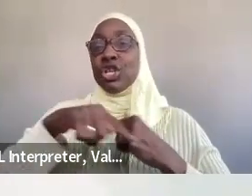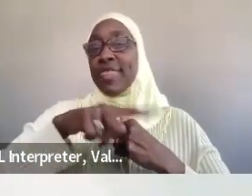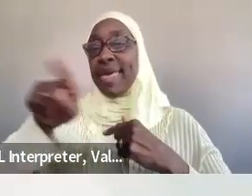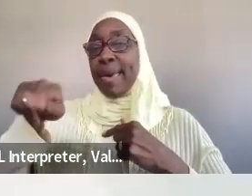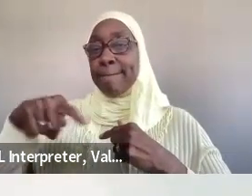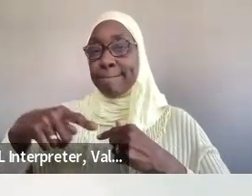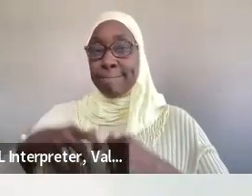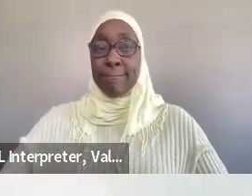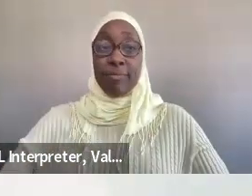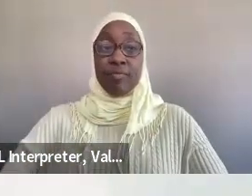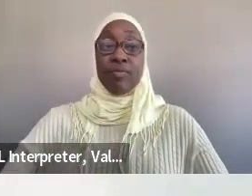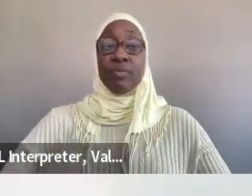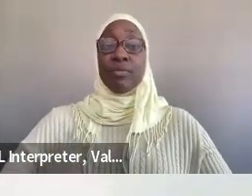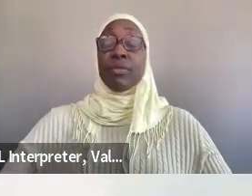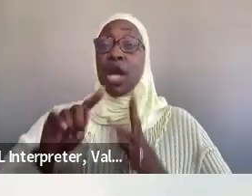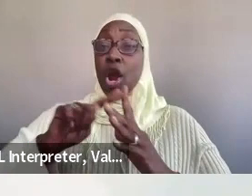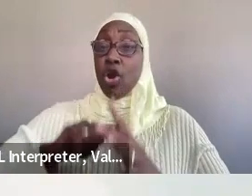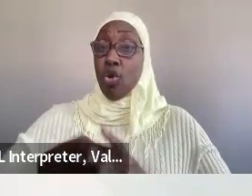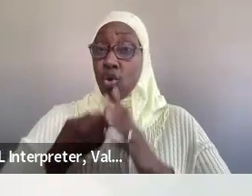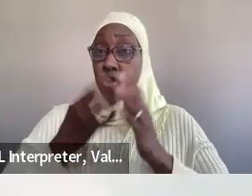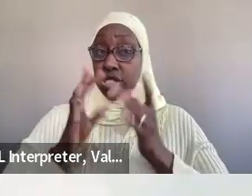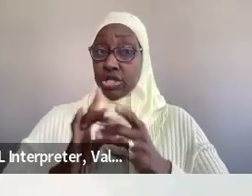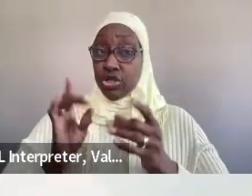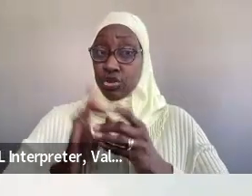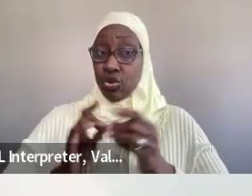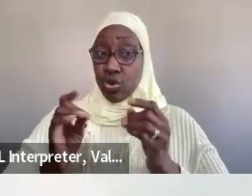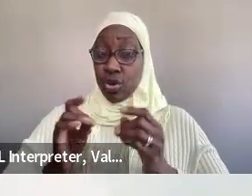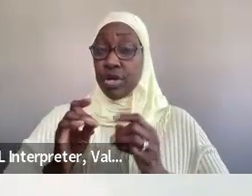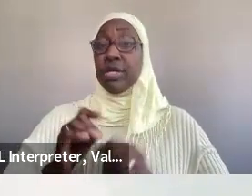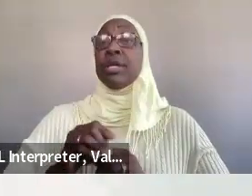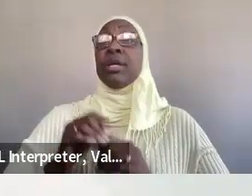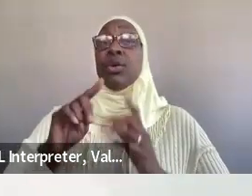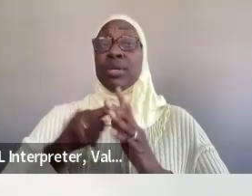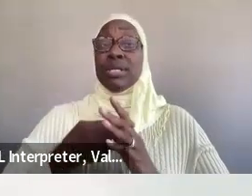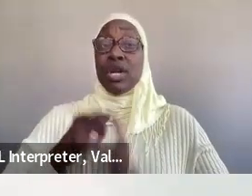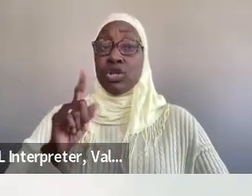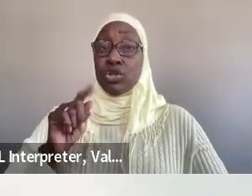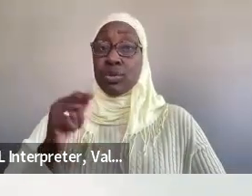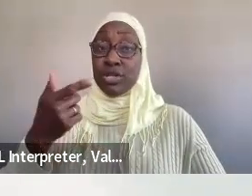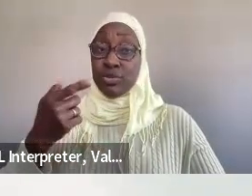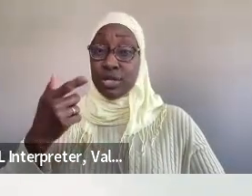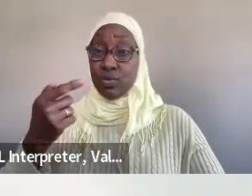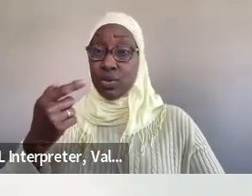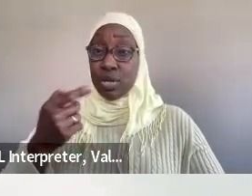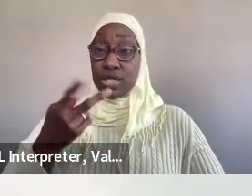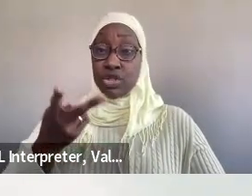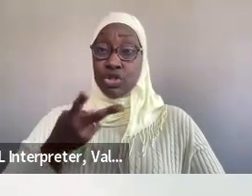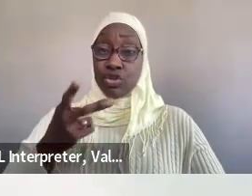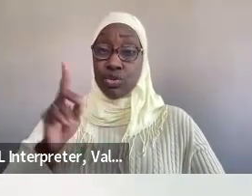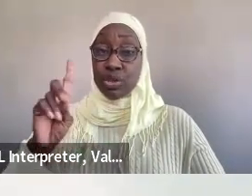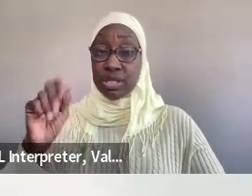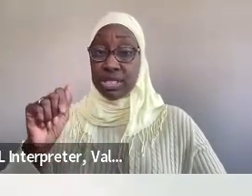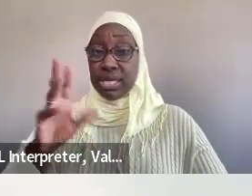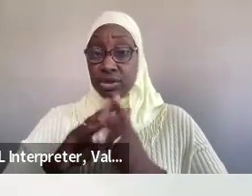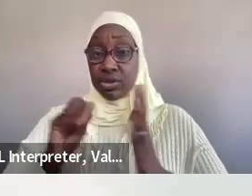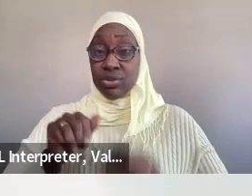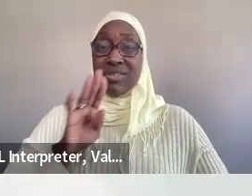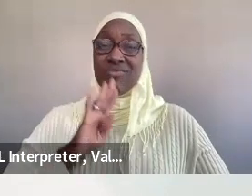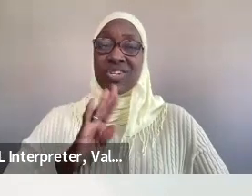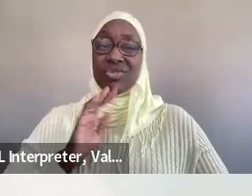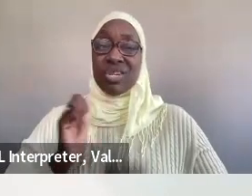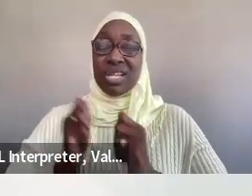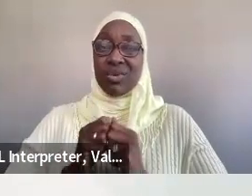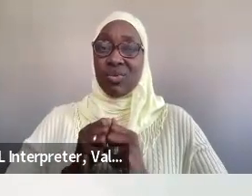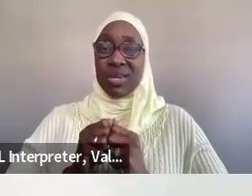our origin story, Diversability was started back in 2021 by a pair of disabled students that were kind of frustrated with the lack of